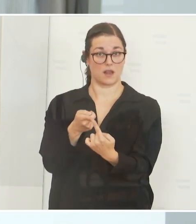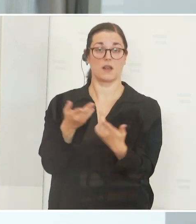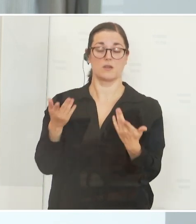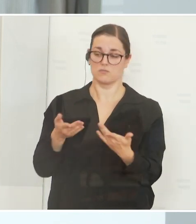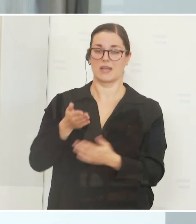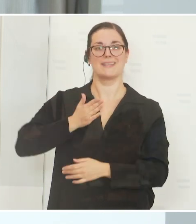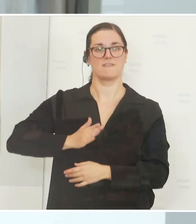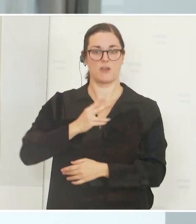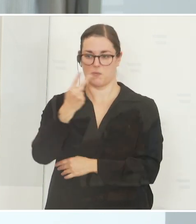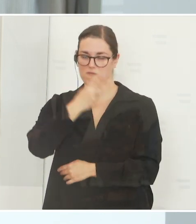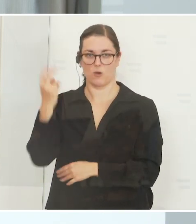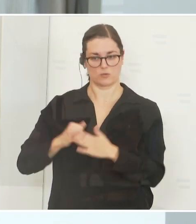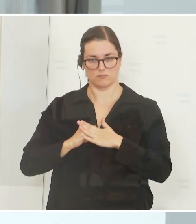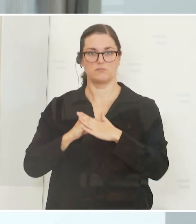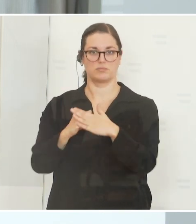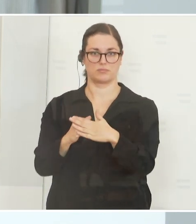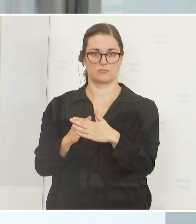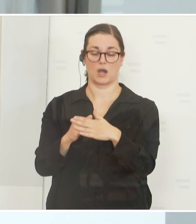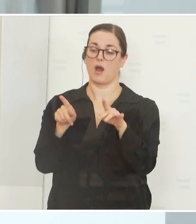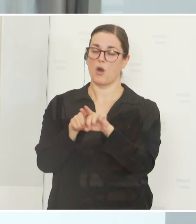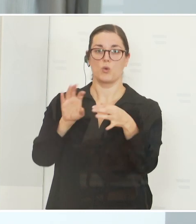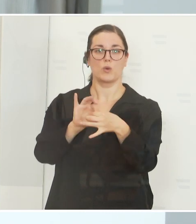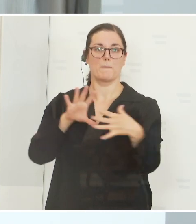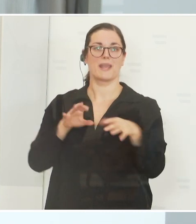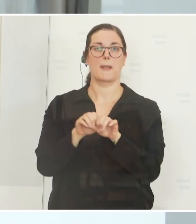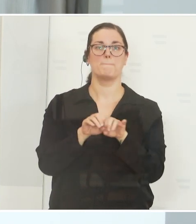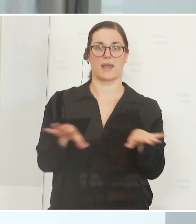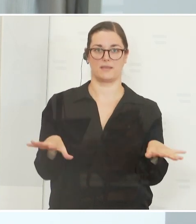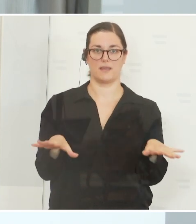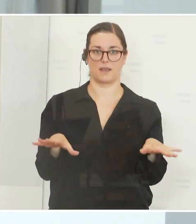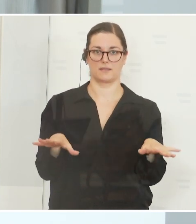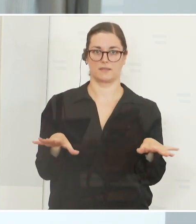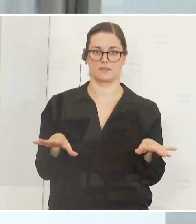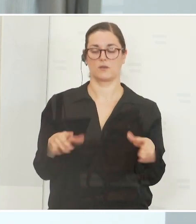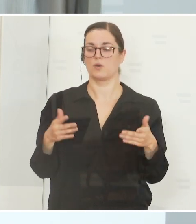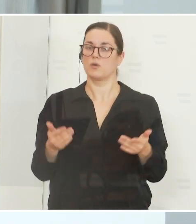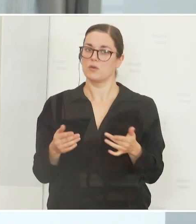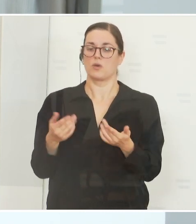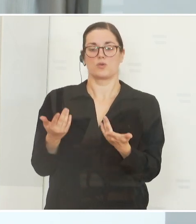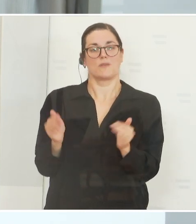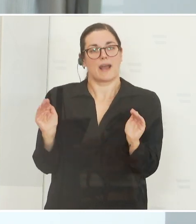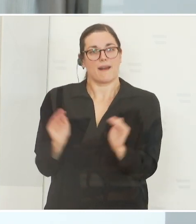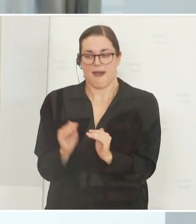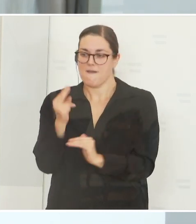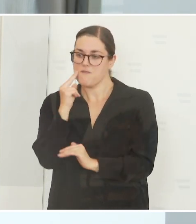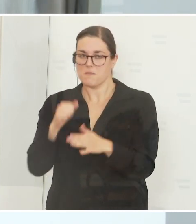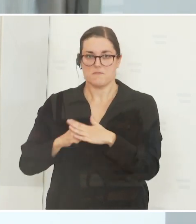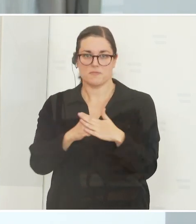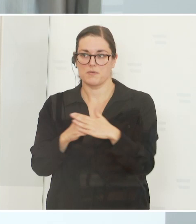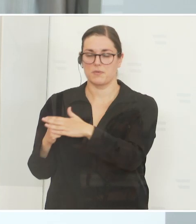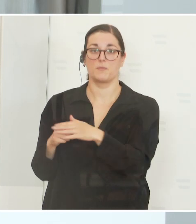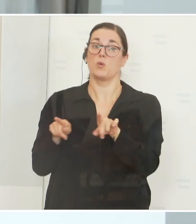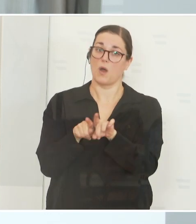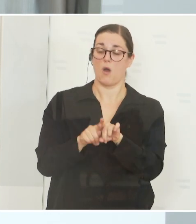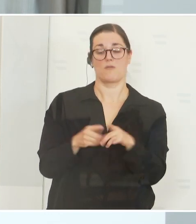civil society, independent media, youth, and small and medium-sized enterprises, and to the health